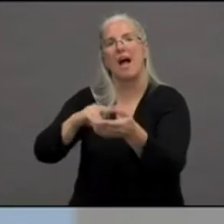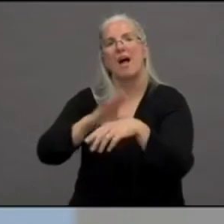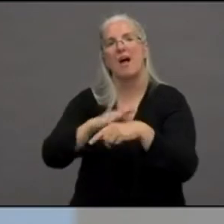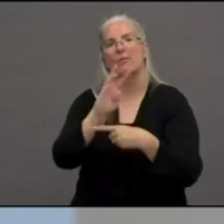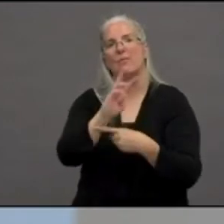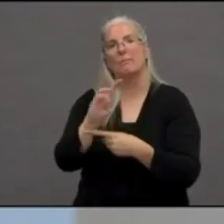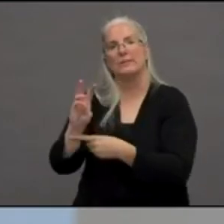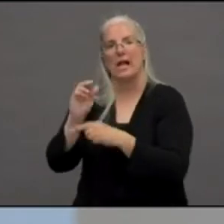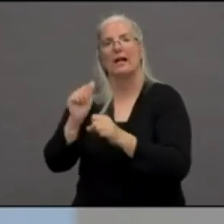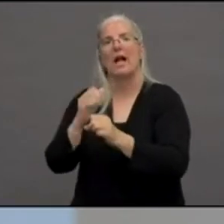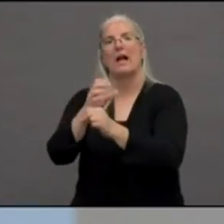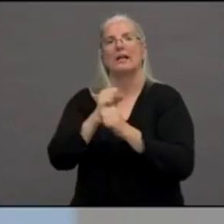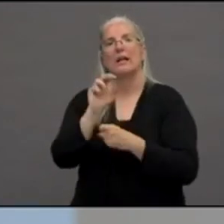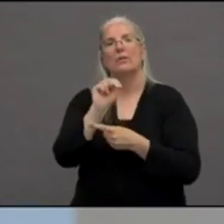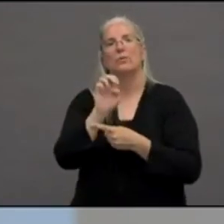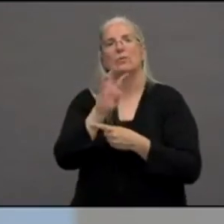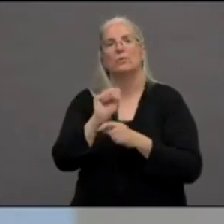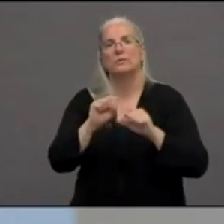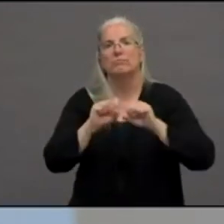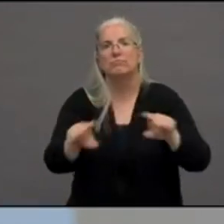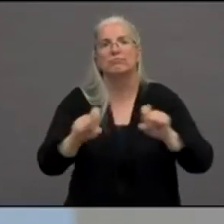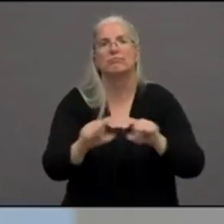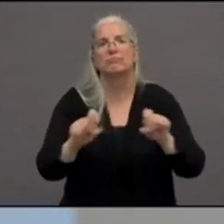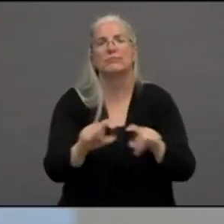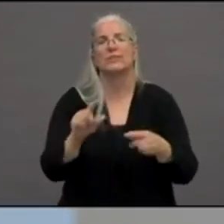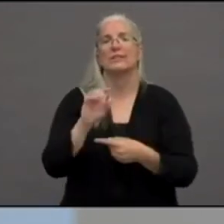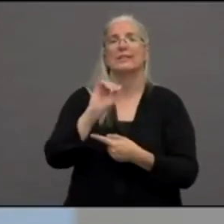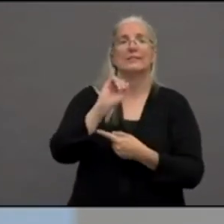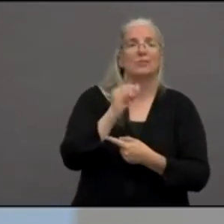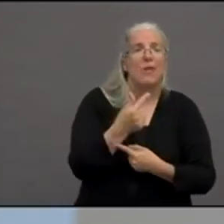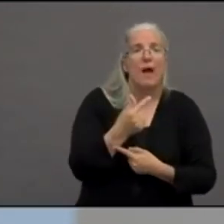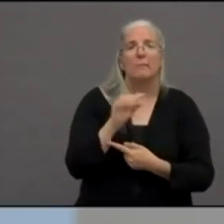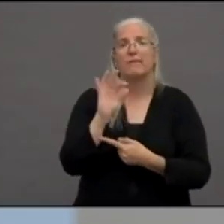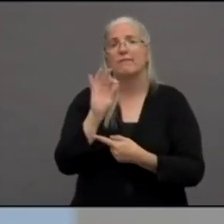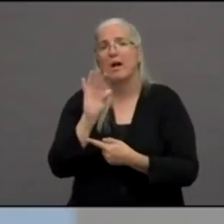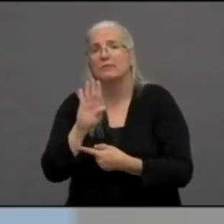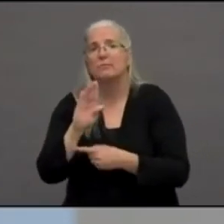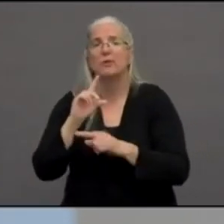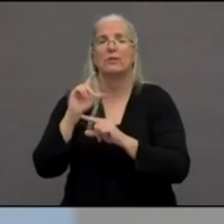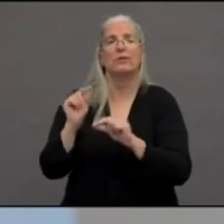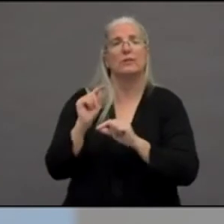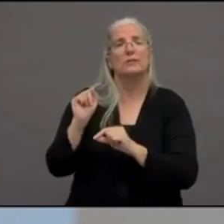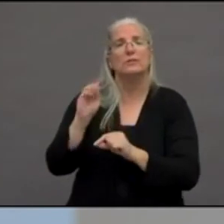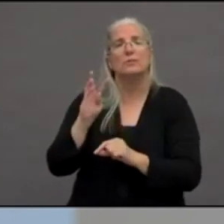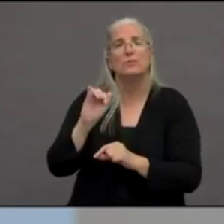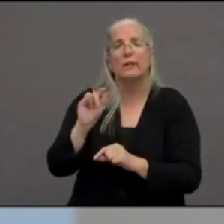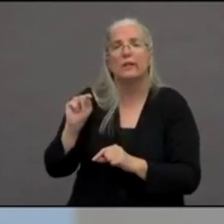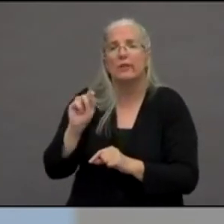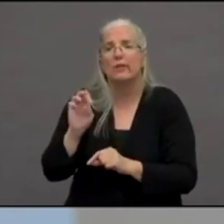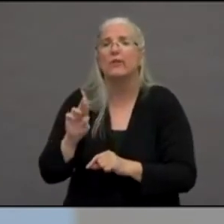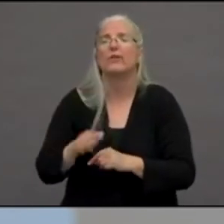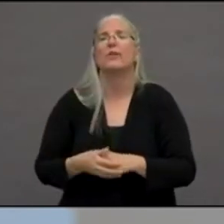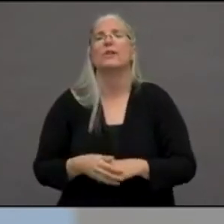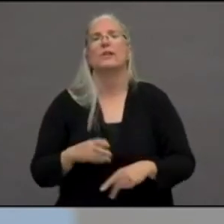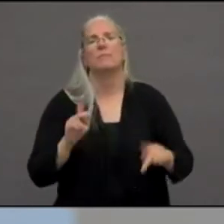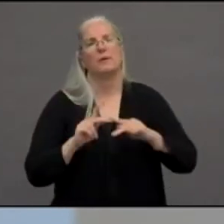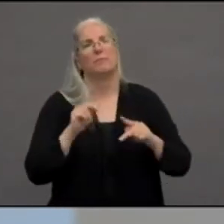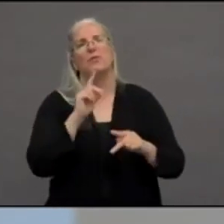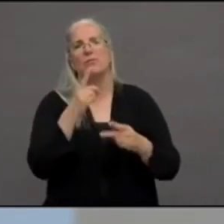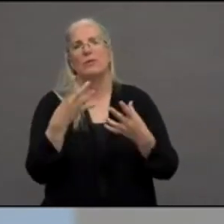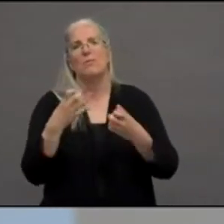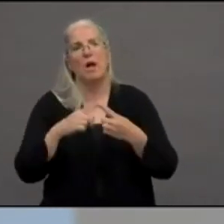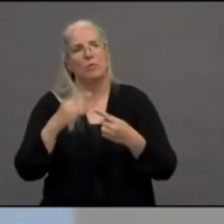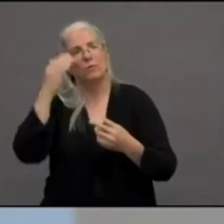They're on Instagram, Facebook, Twitter. We post a lot. We provide a lot of information. People want to know how fast and how quickly we disseminate